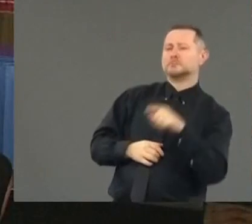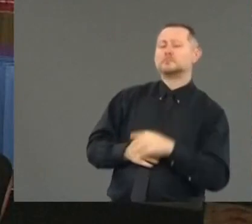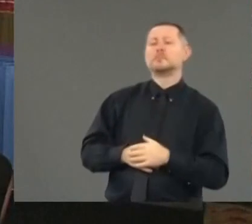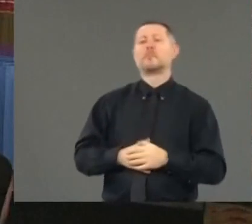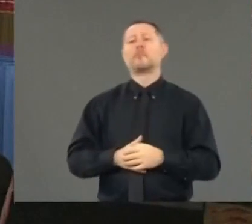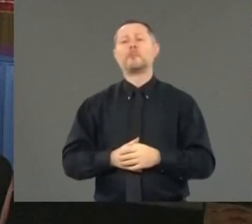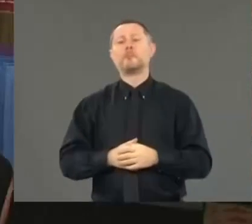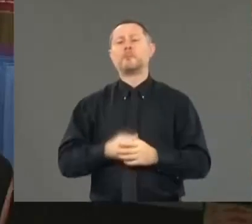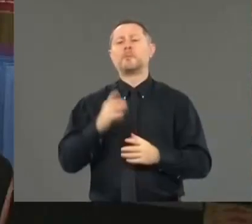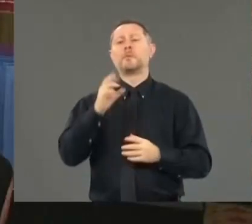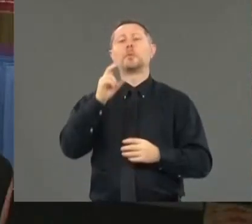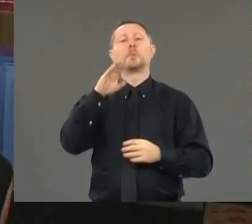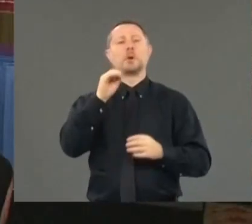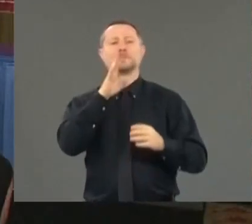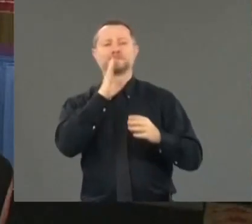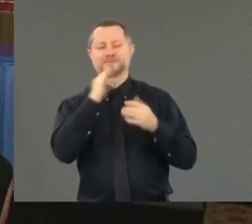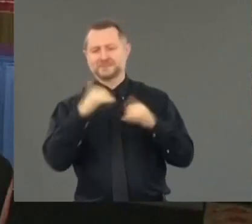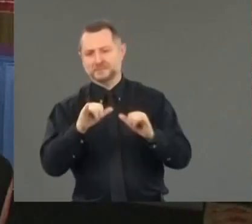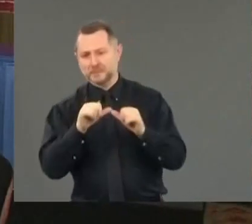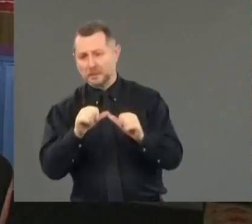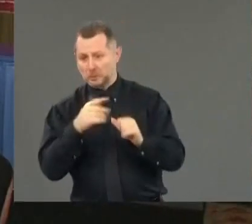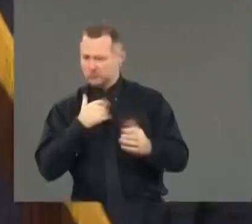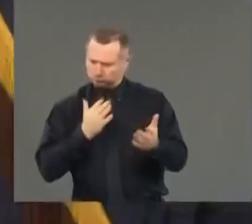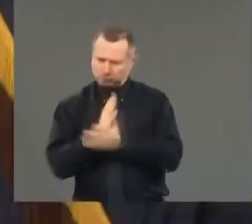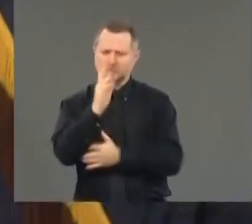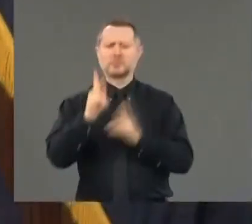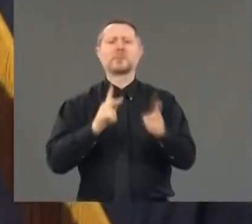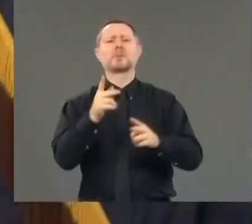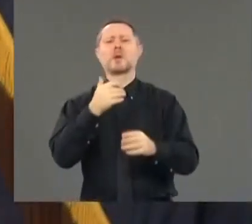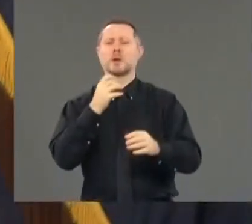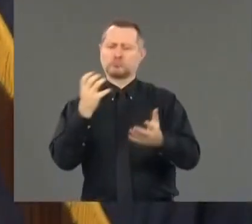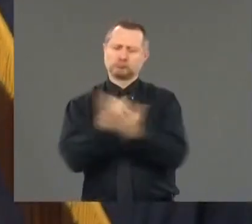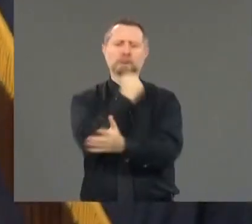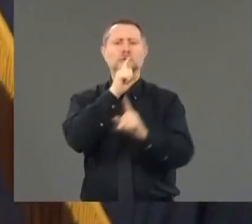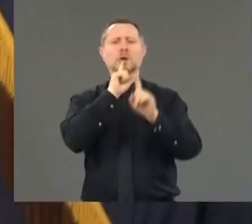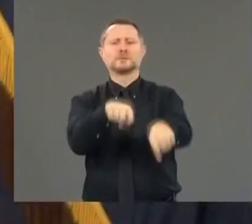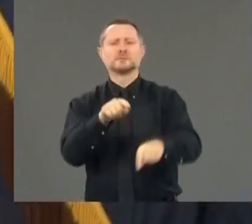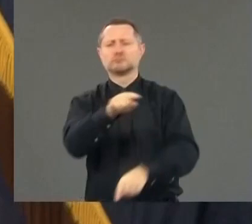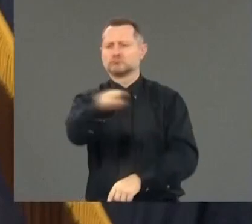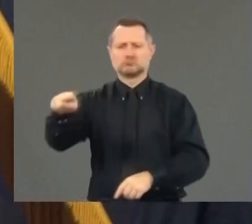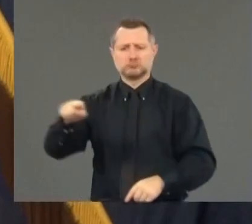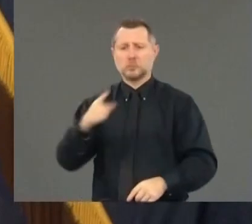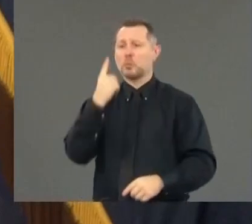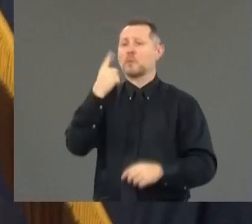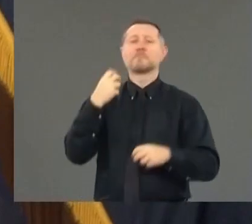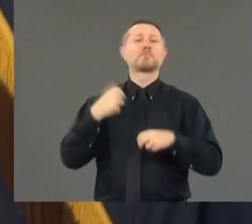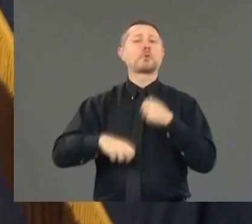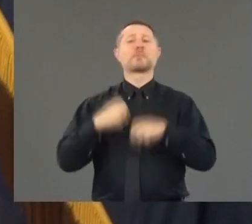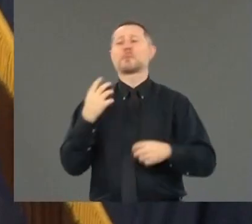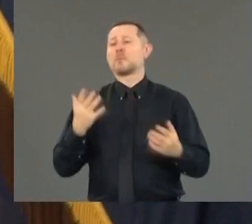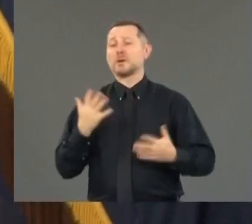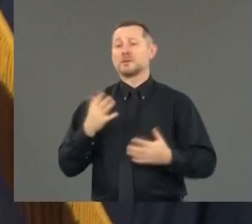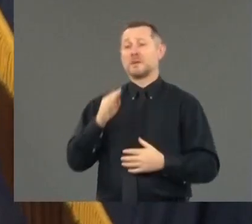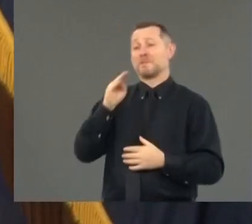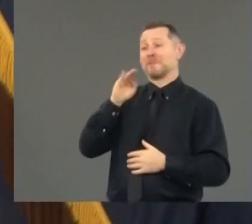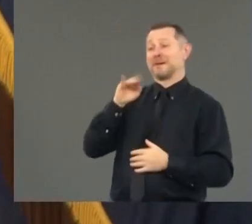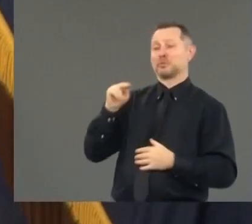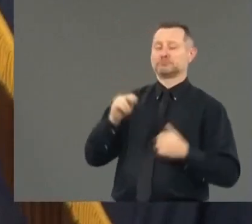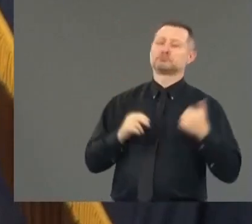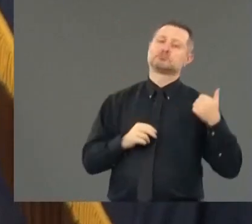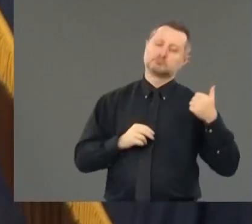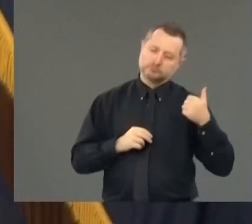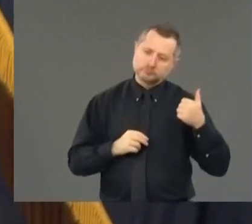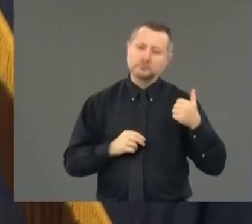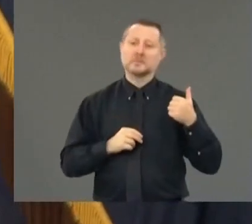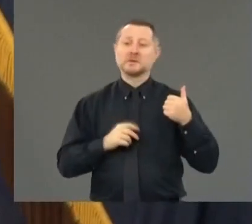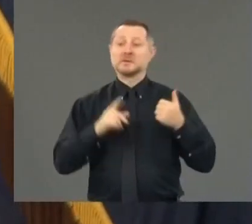deserve answers and accountability. As I said, I think one of the problems in Minneapolis was people